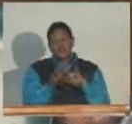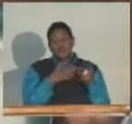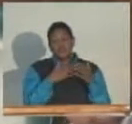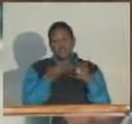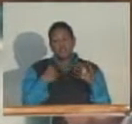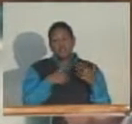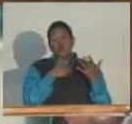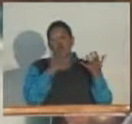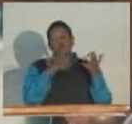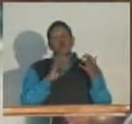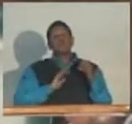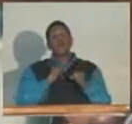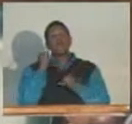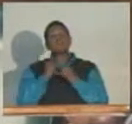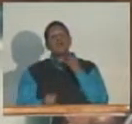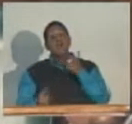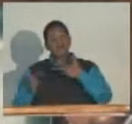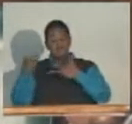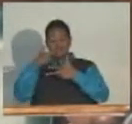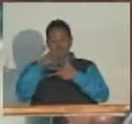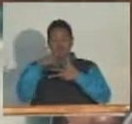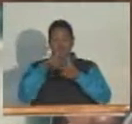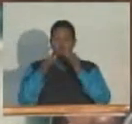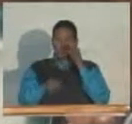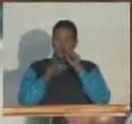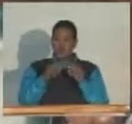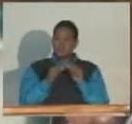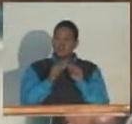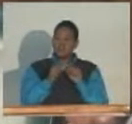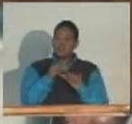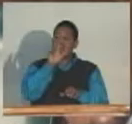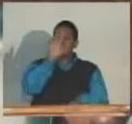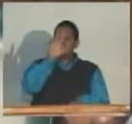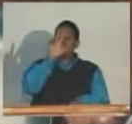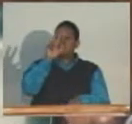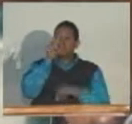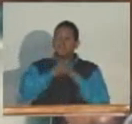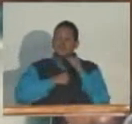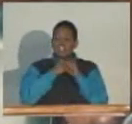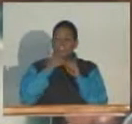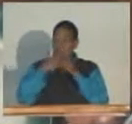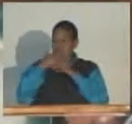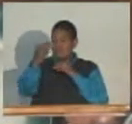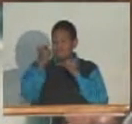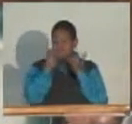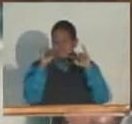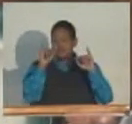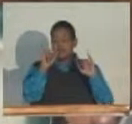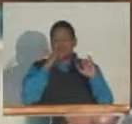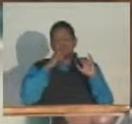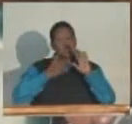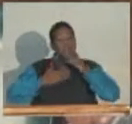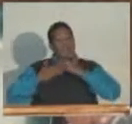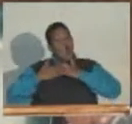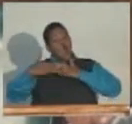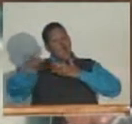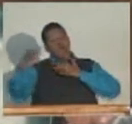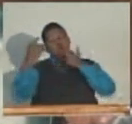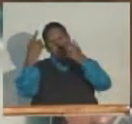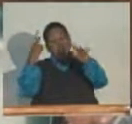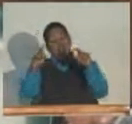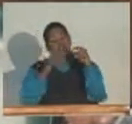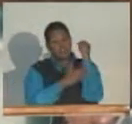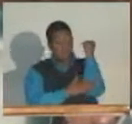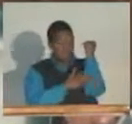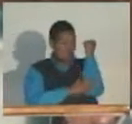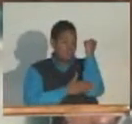not we want our final court to continue 53 years after independence and onwards as a country